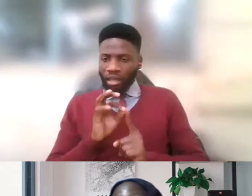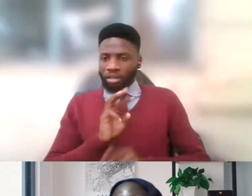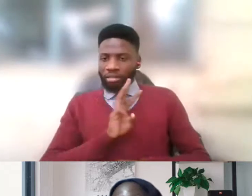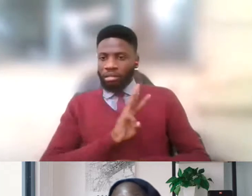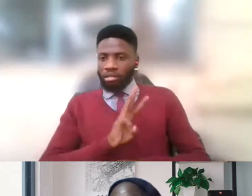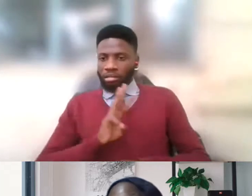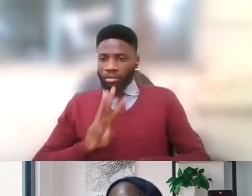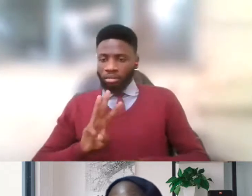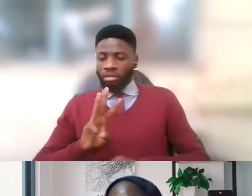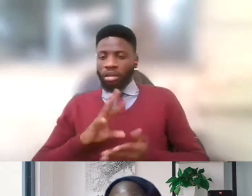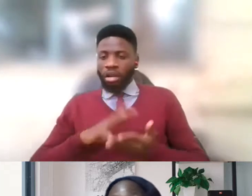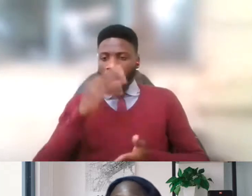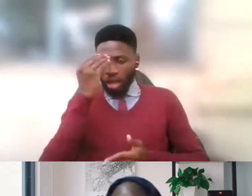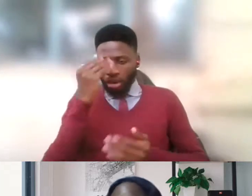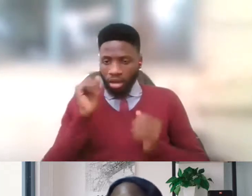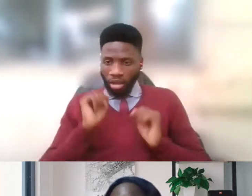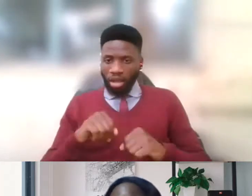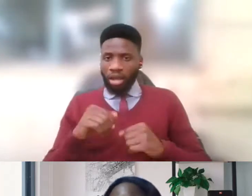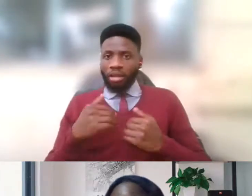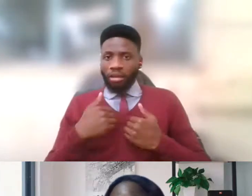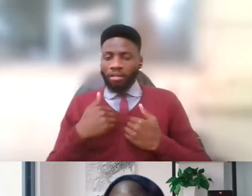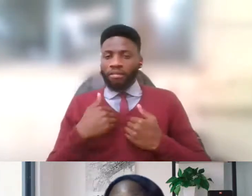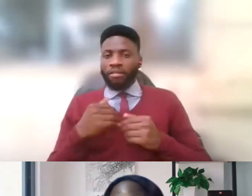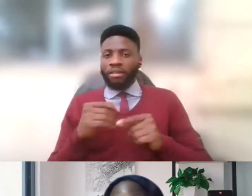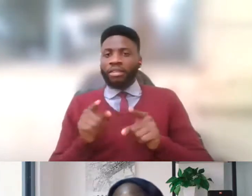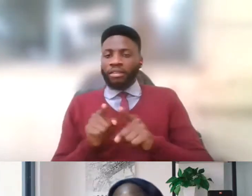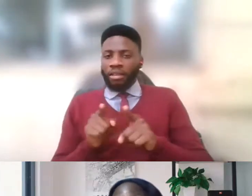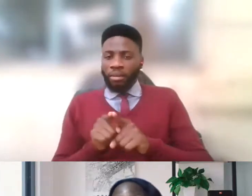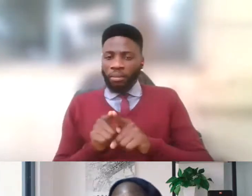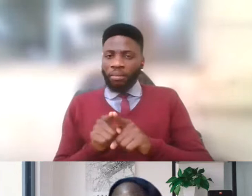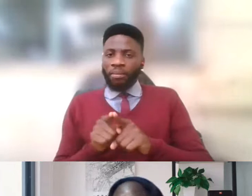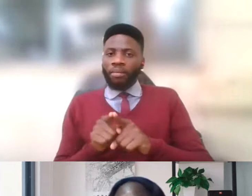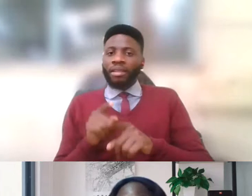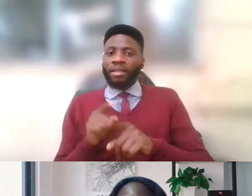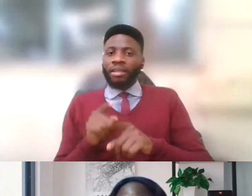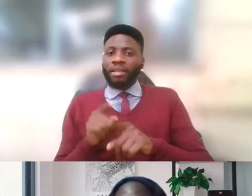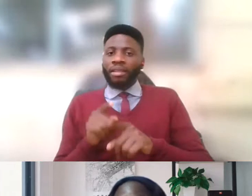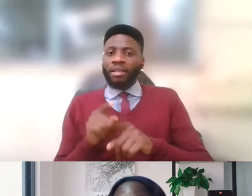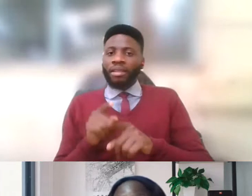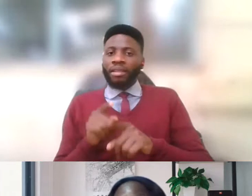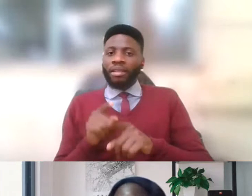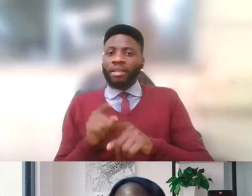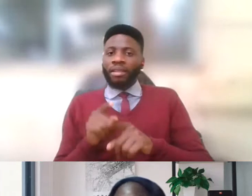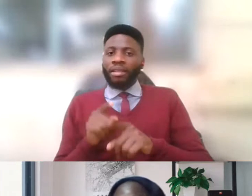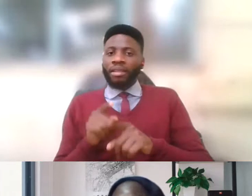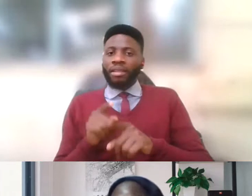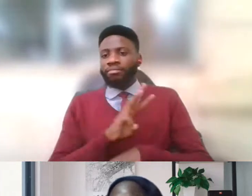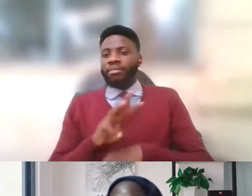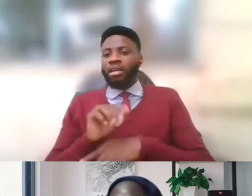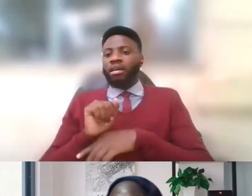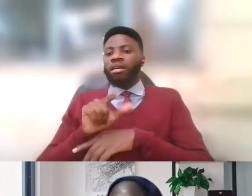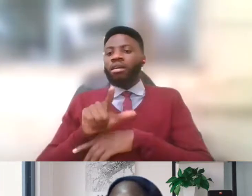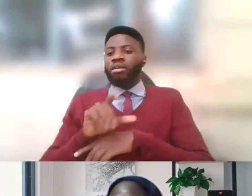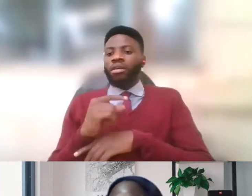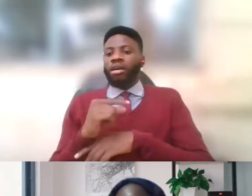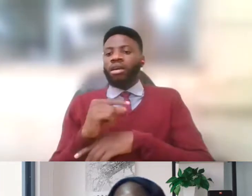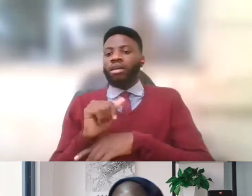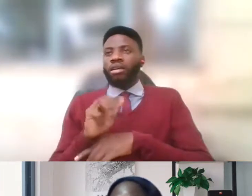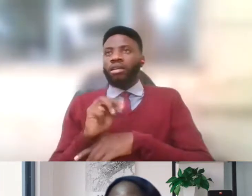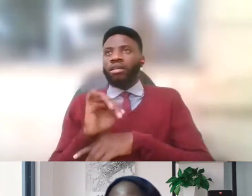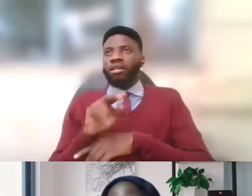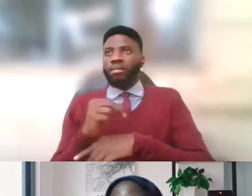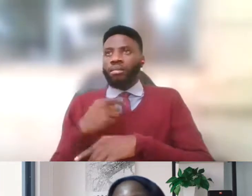becomes more jobs to interpret and understand, so that we're able to have those unique experiences as we go through life.